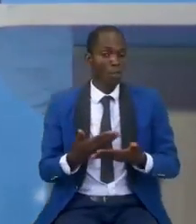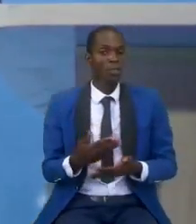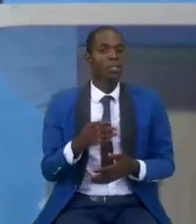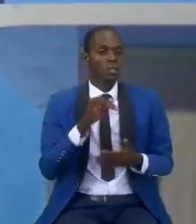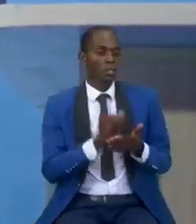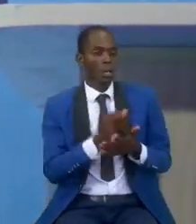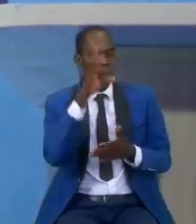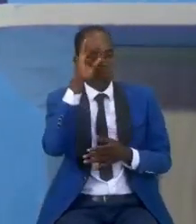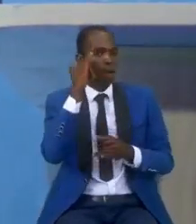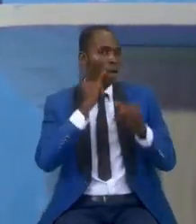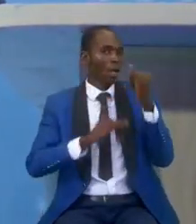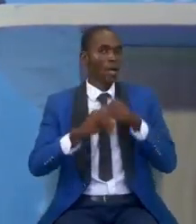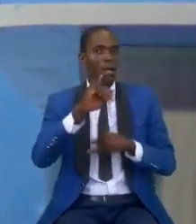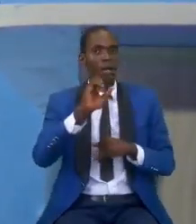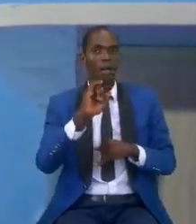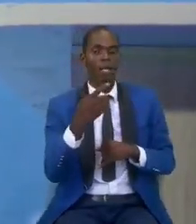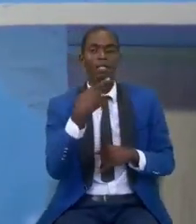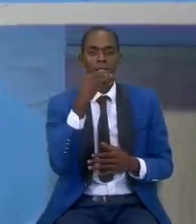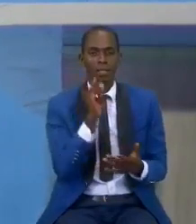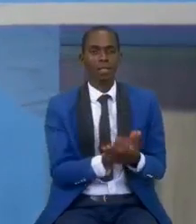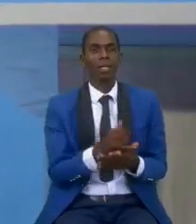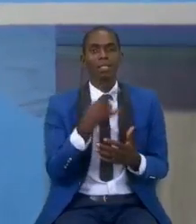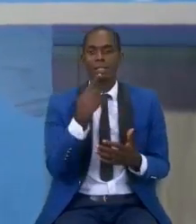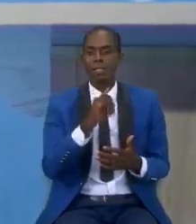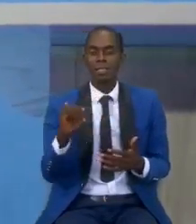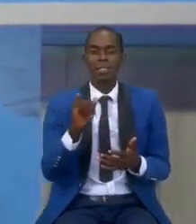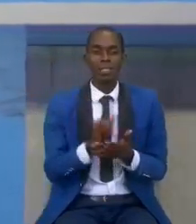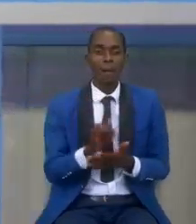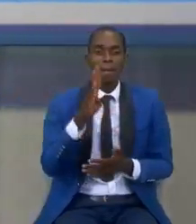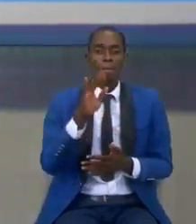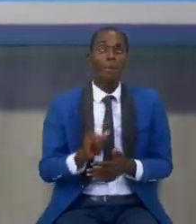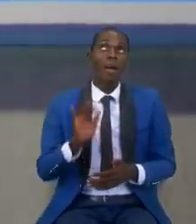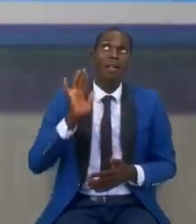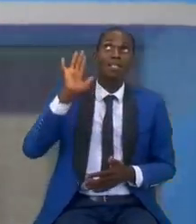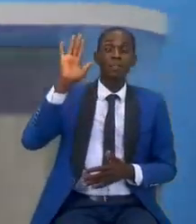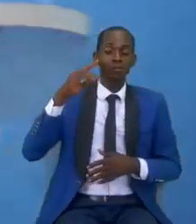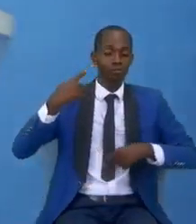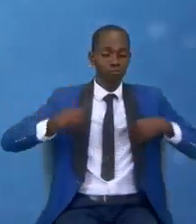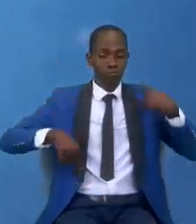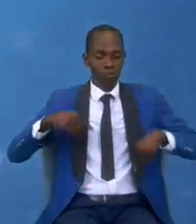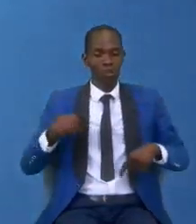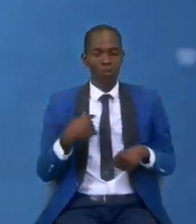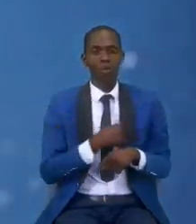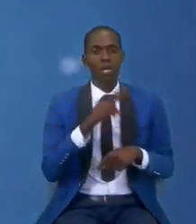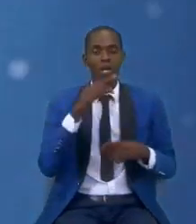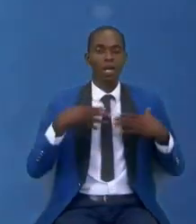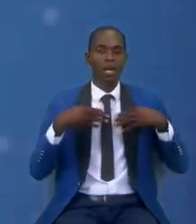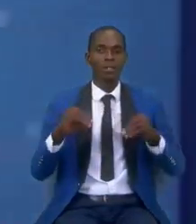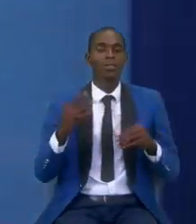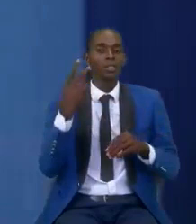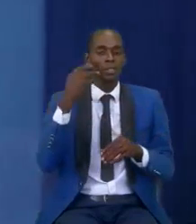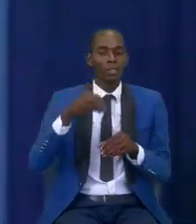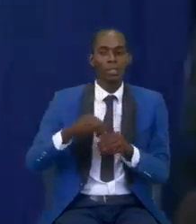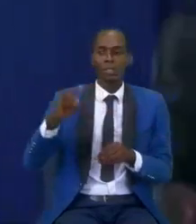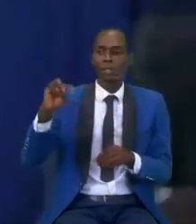Matthew chapter 8 and in verse 16, it says, in the evening they brought unto him all that were sick, all that had